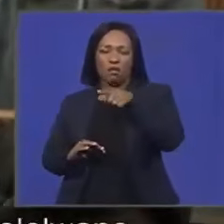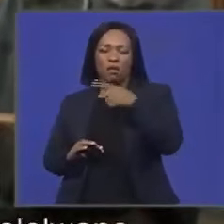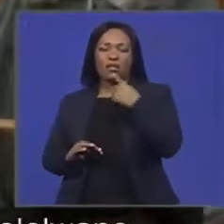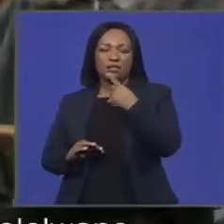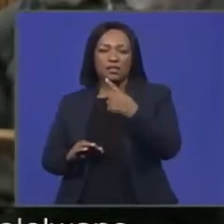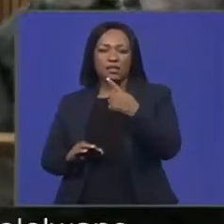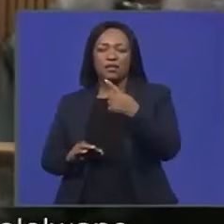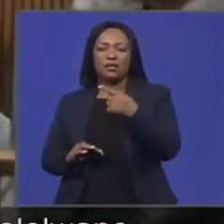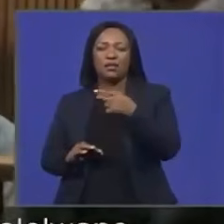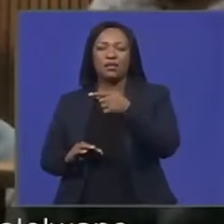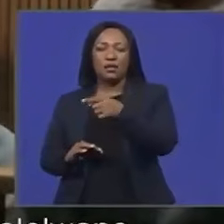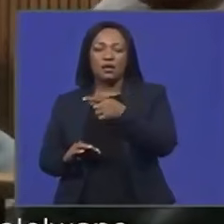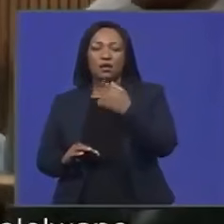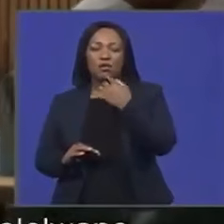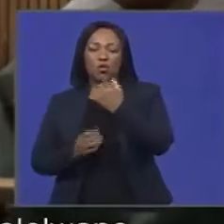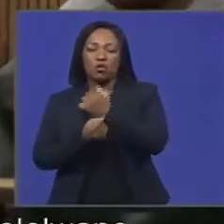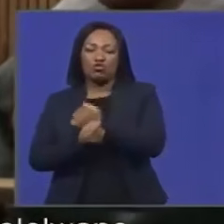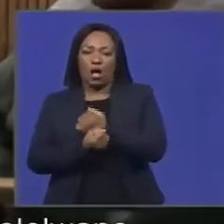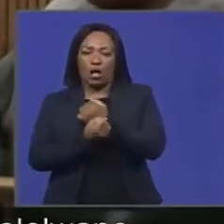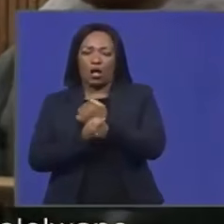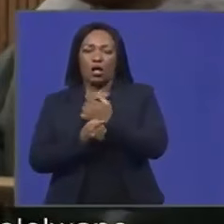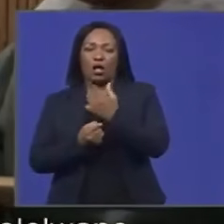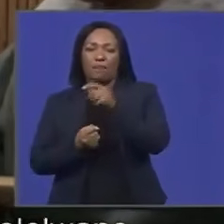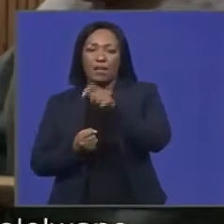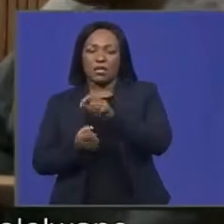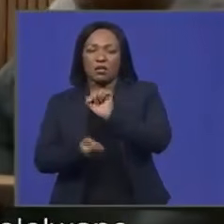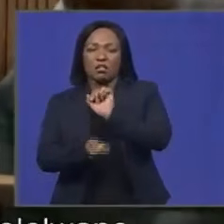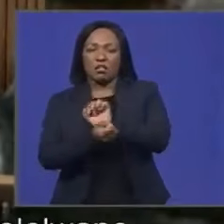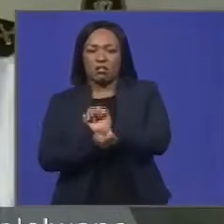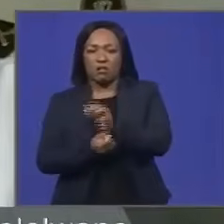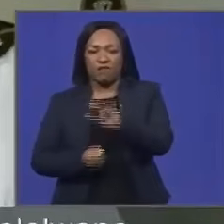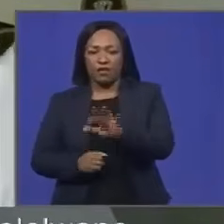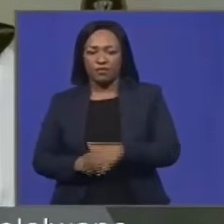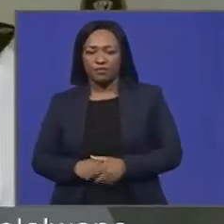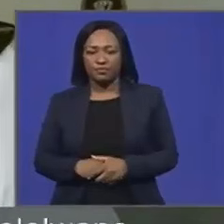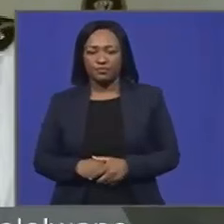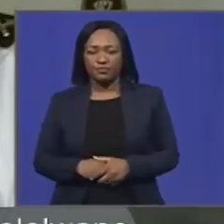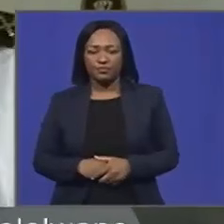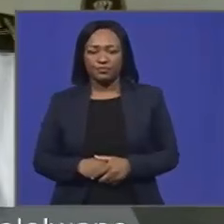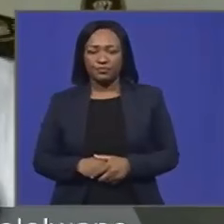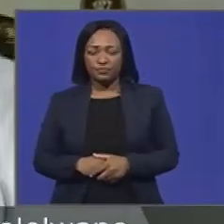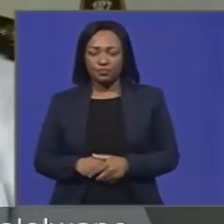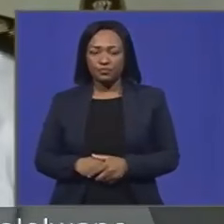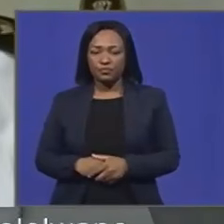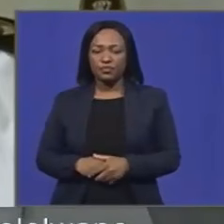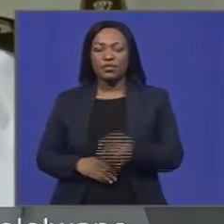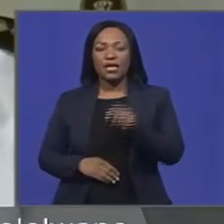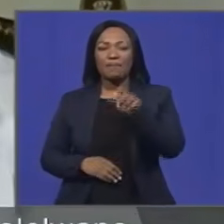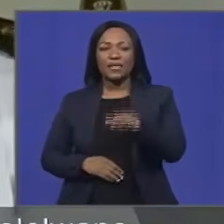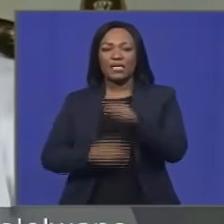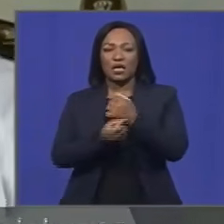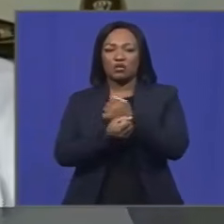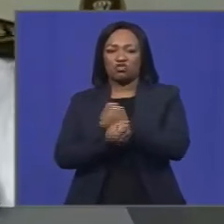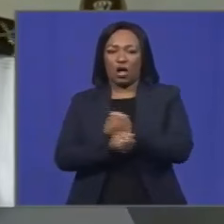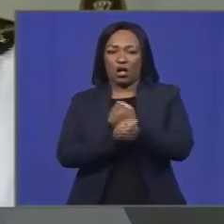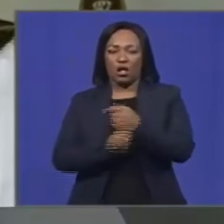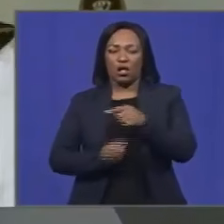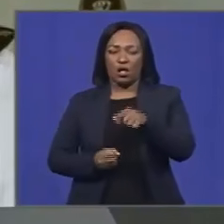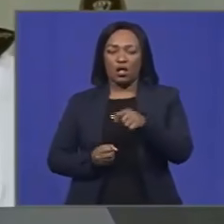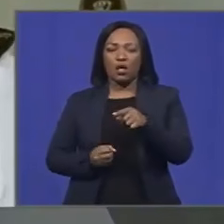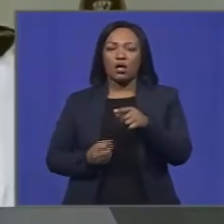neng ba tsamaya ka lori eo ba tshwerwe. People that were actually in the truck, and in this instance we were able